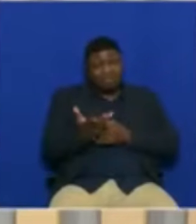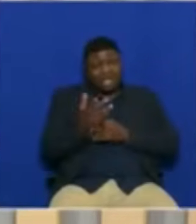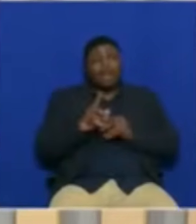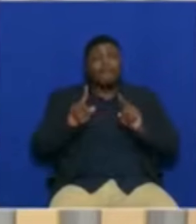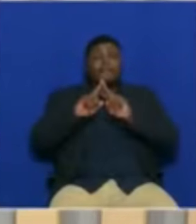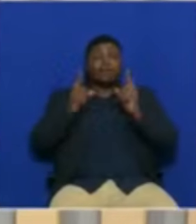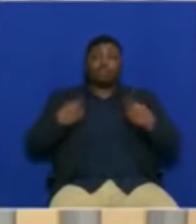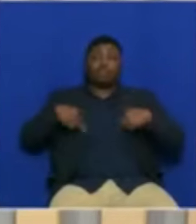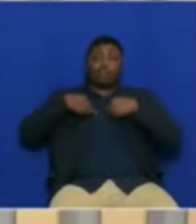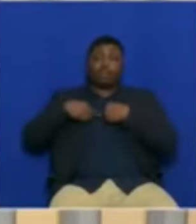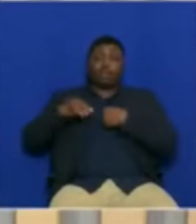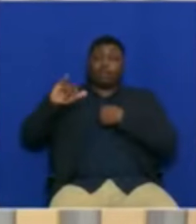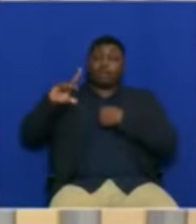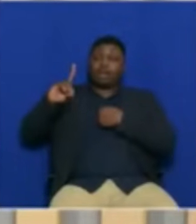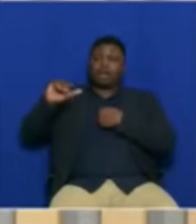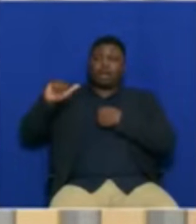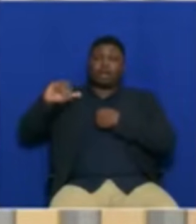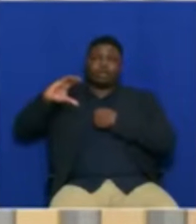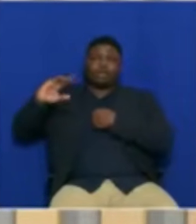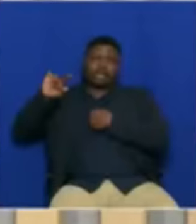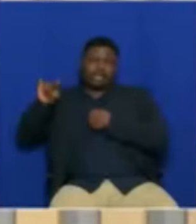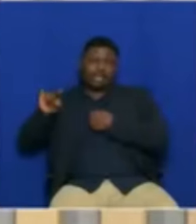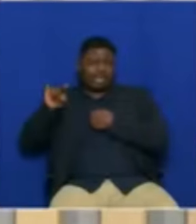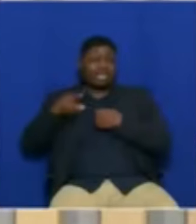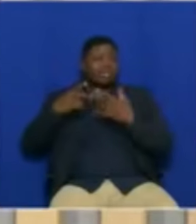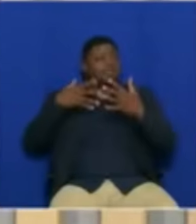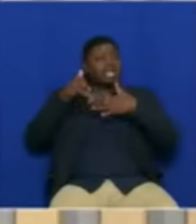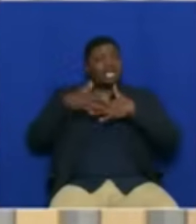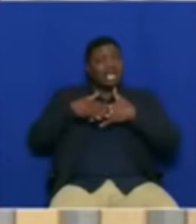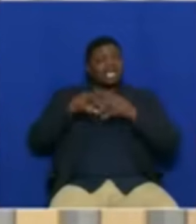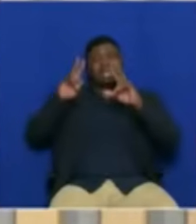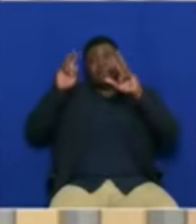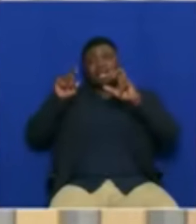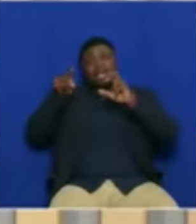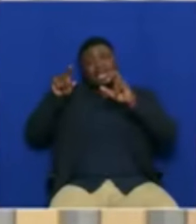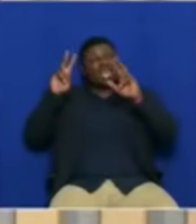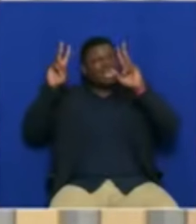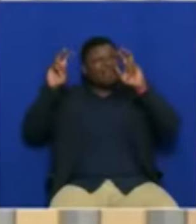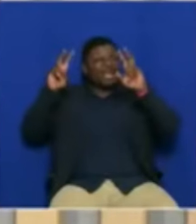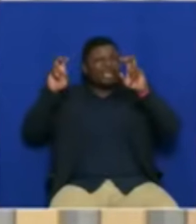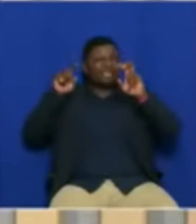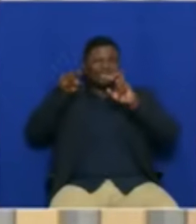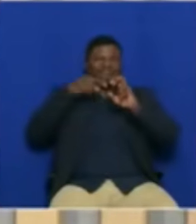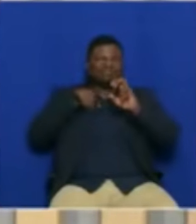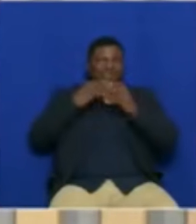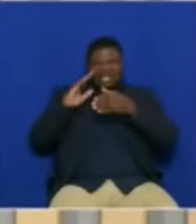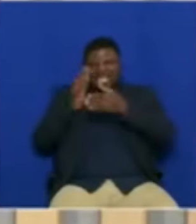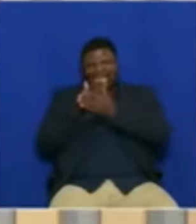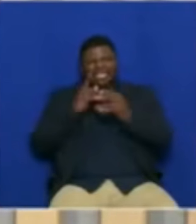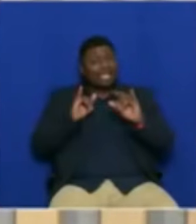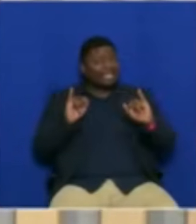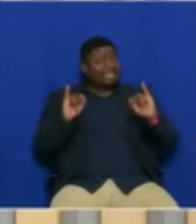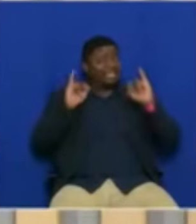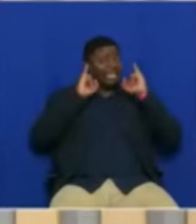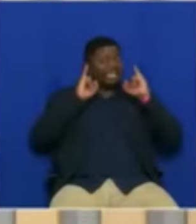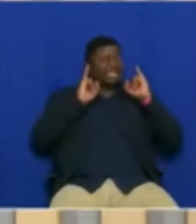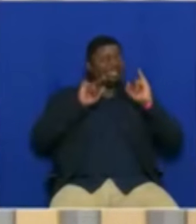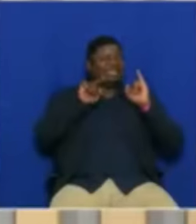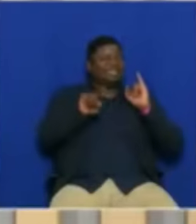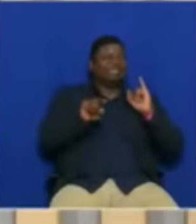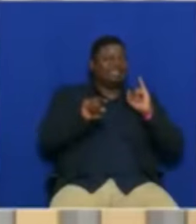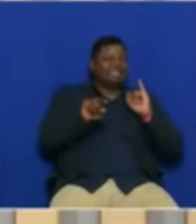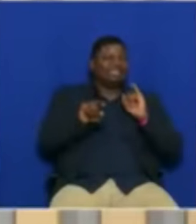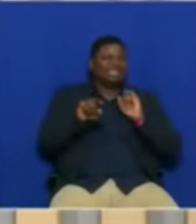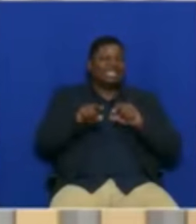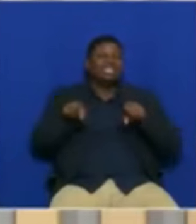serious, it's a serious charge, I know I'm mentioning Schedule 5, the other circumstances with regards to